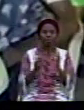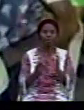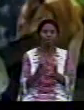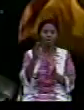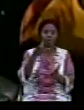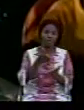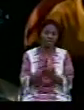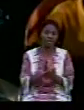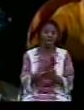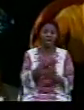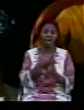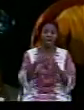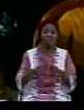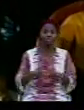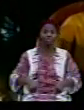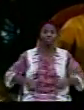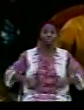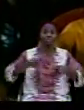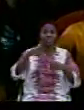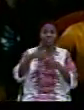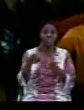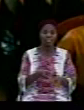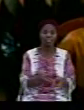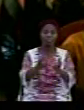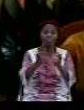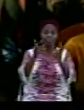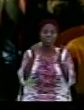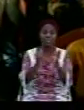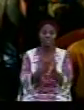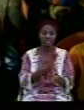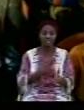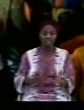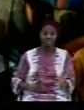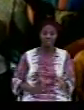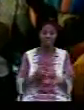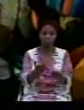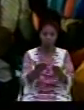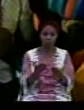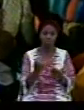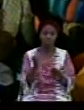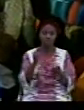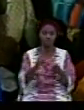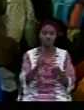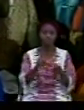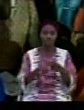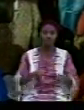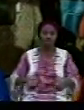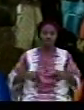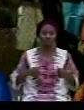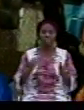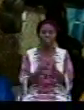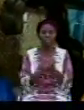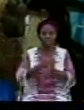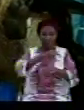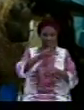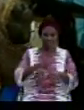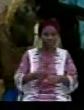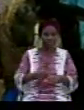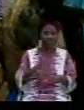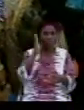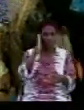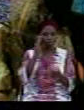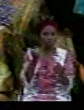live in the way that Christ wants you to live. That nature is coming to you now.